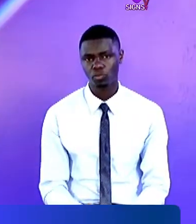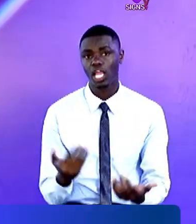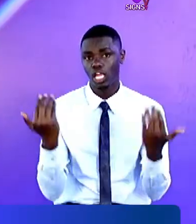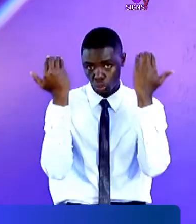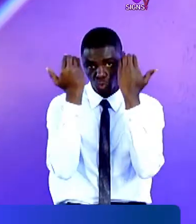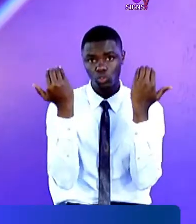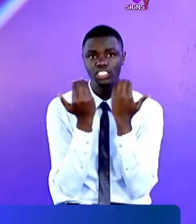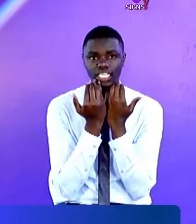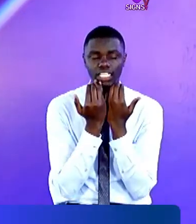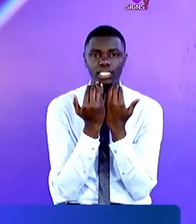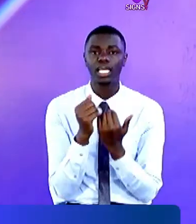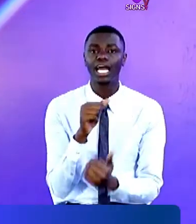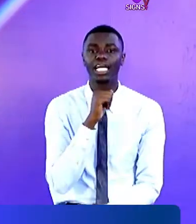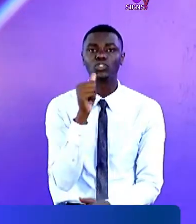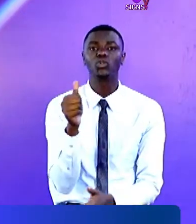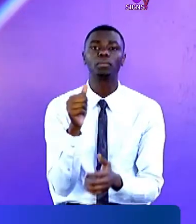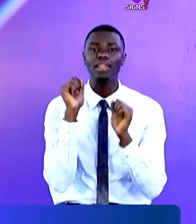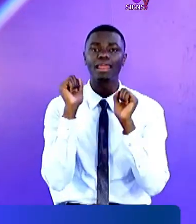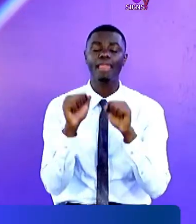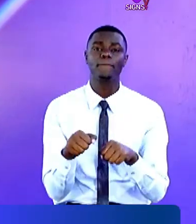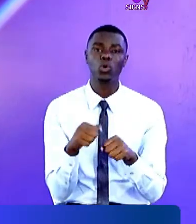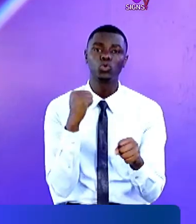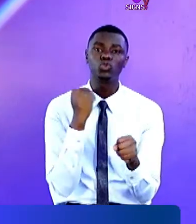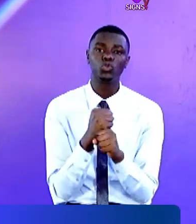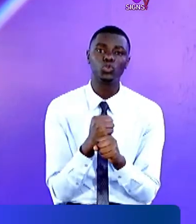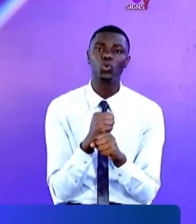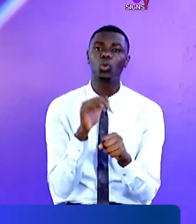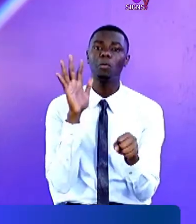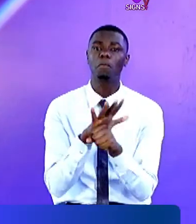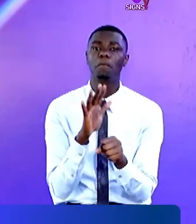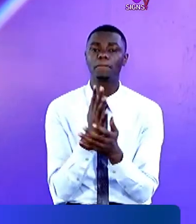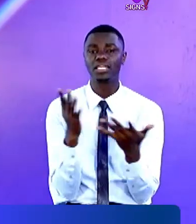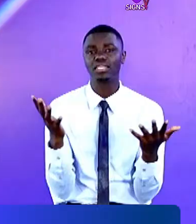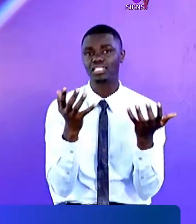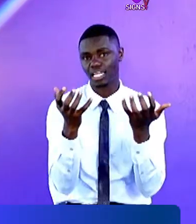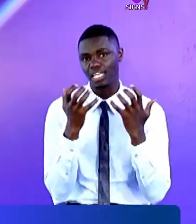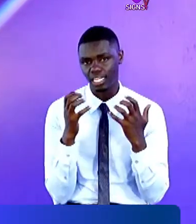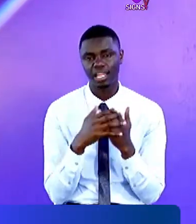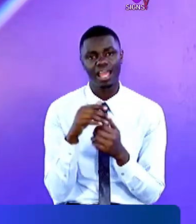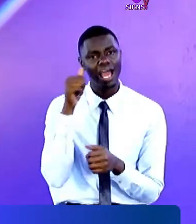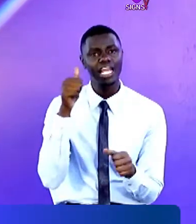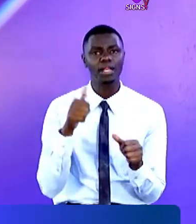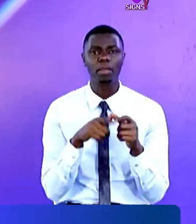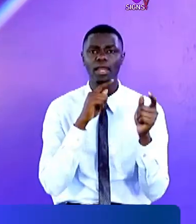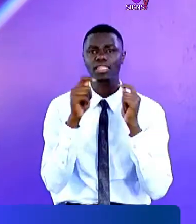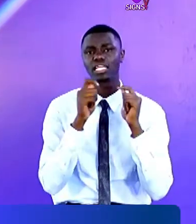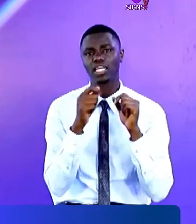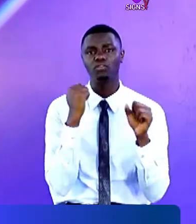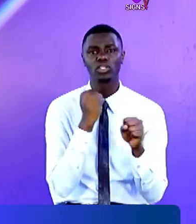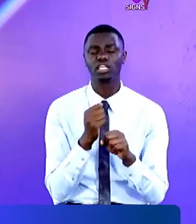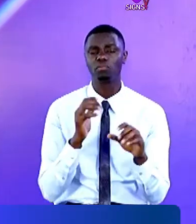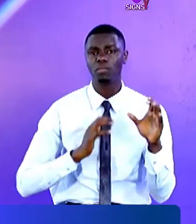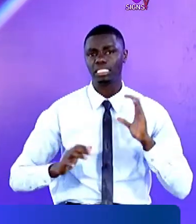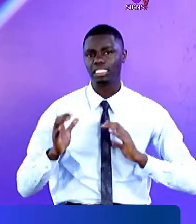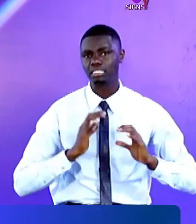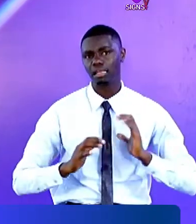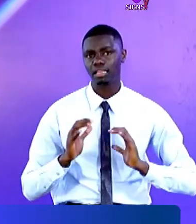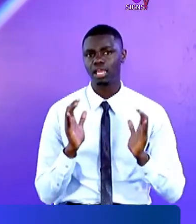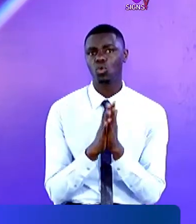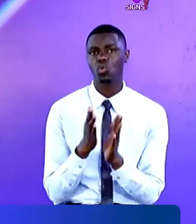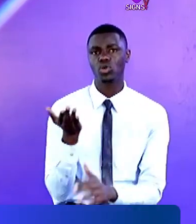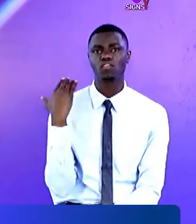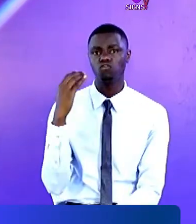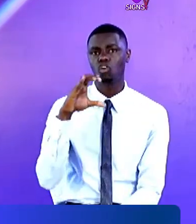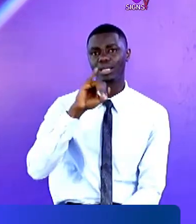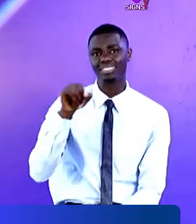judiciary has not been able to do most of the things which are needed. I remember the interview which was done between Citizen and former